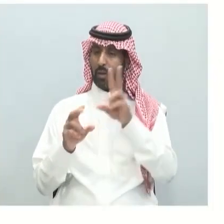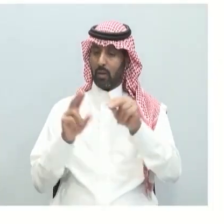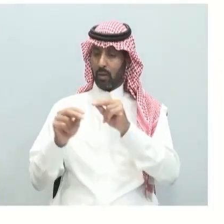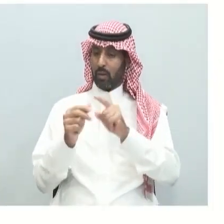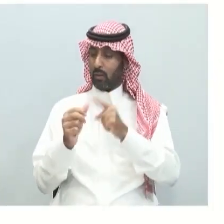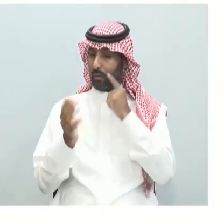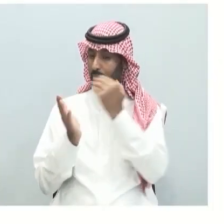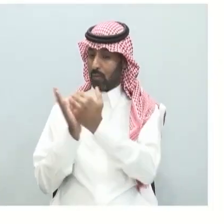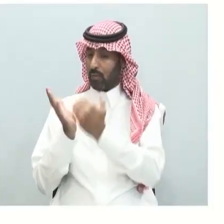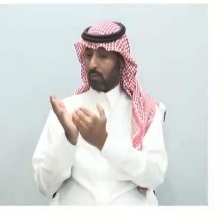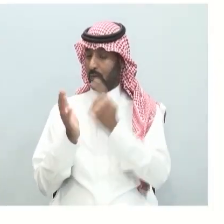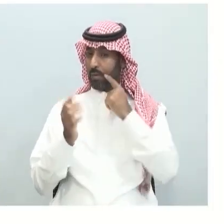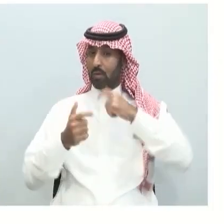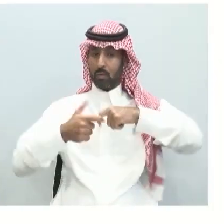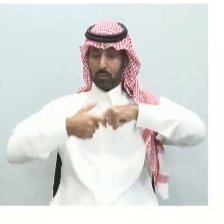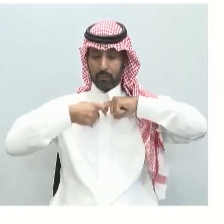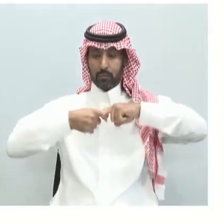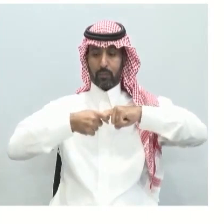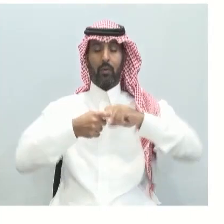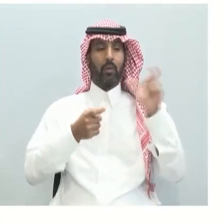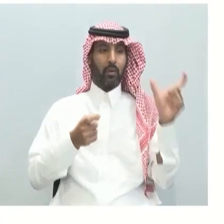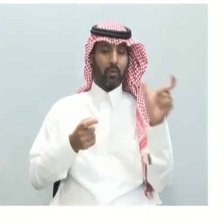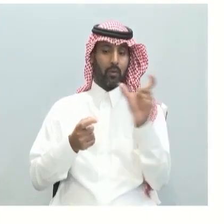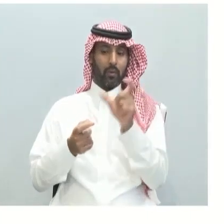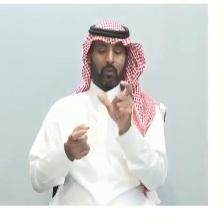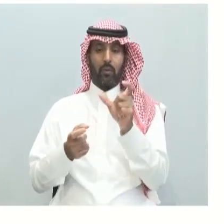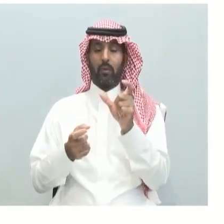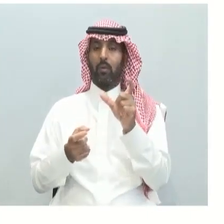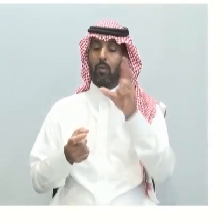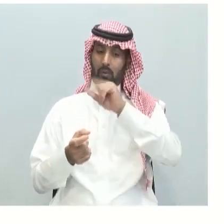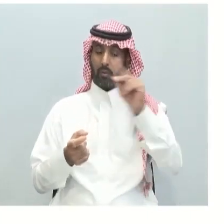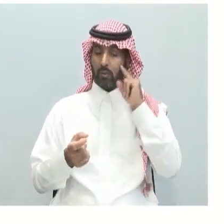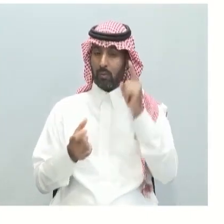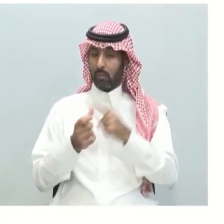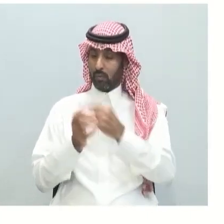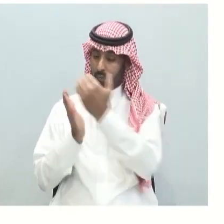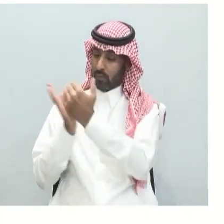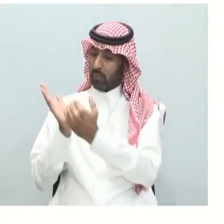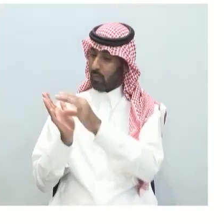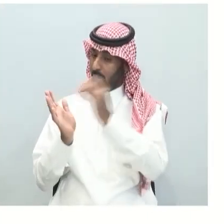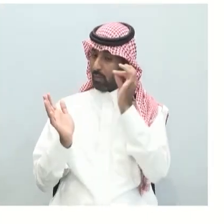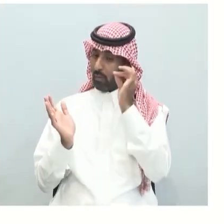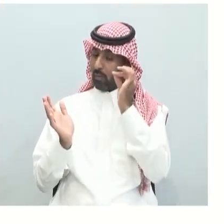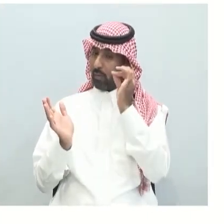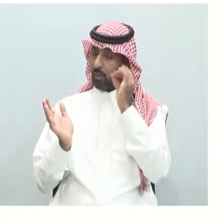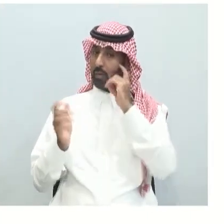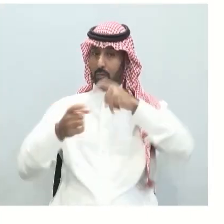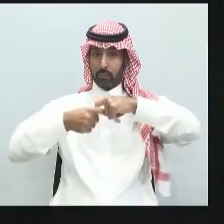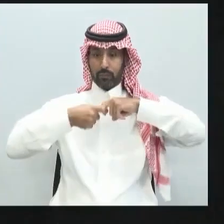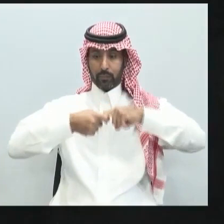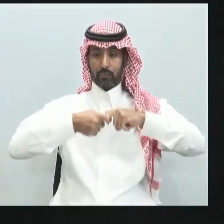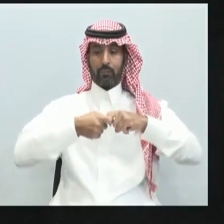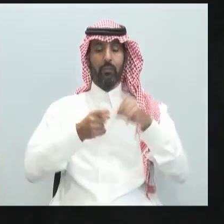text. Conjunctions or linking words. Can you give some example from the text about conjunction